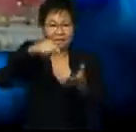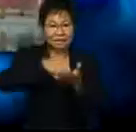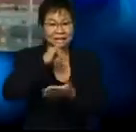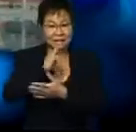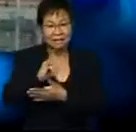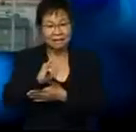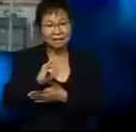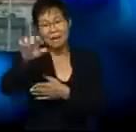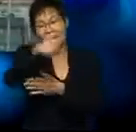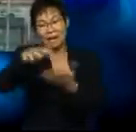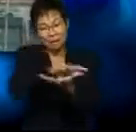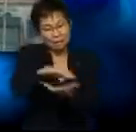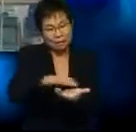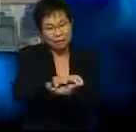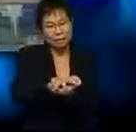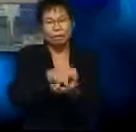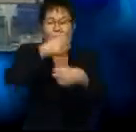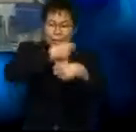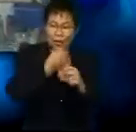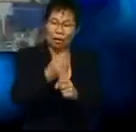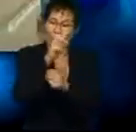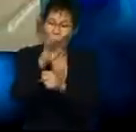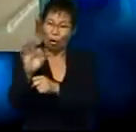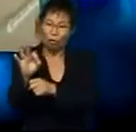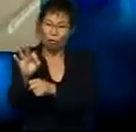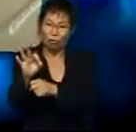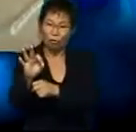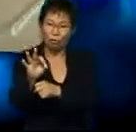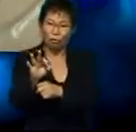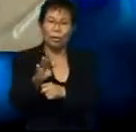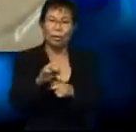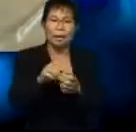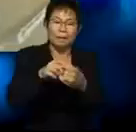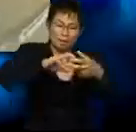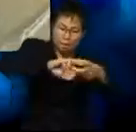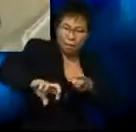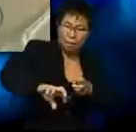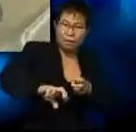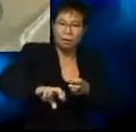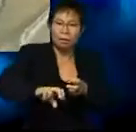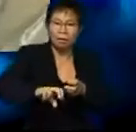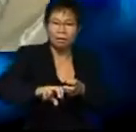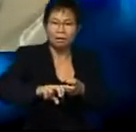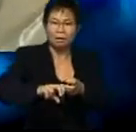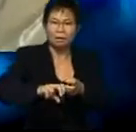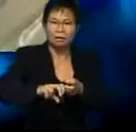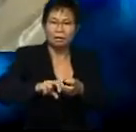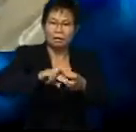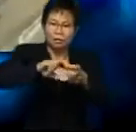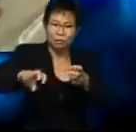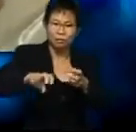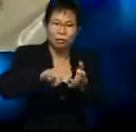This is another mixture. It is made up of marbles, screws, and rubber